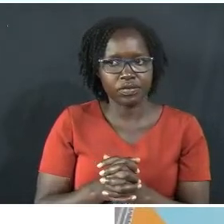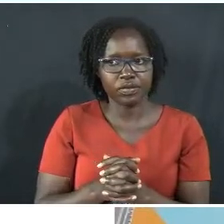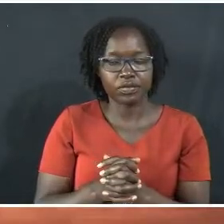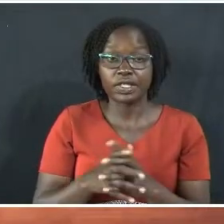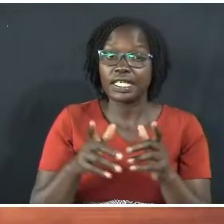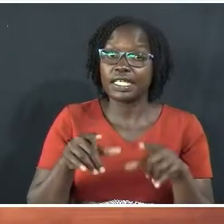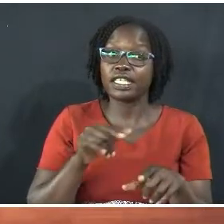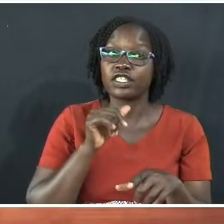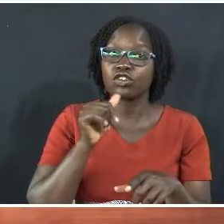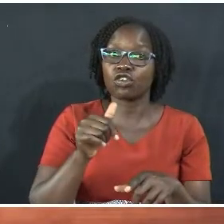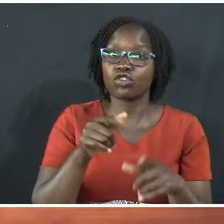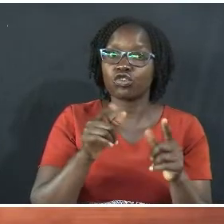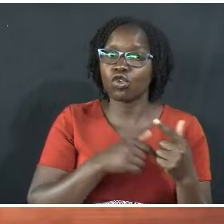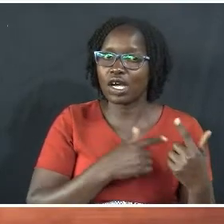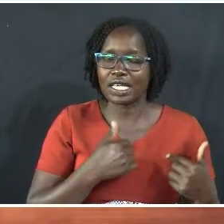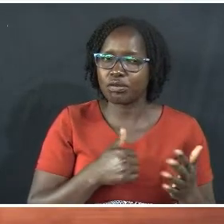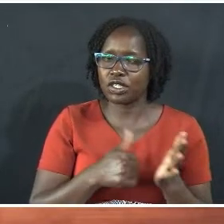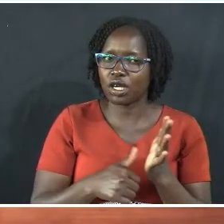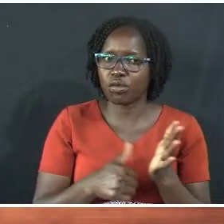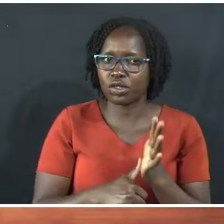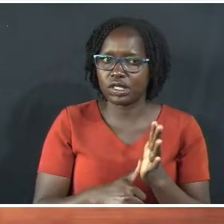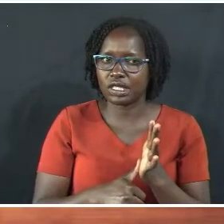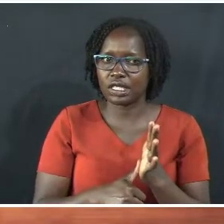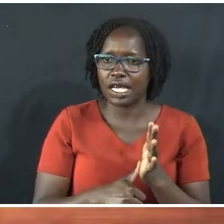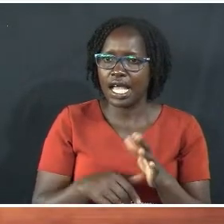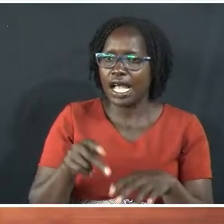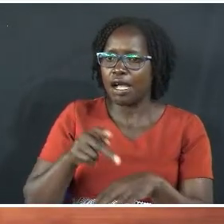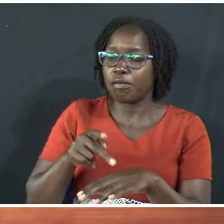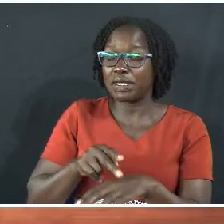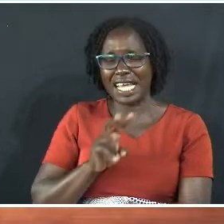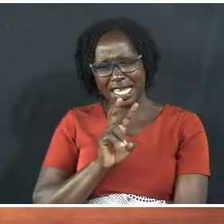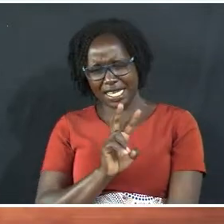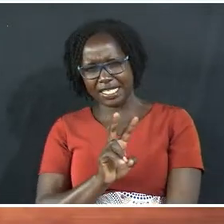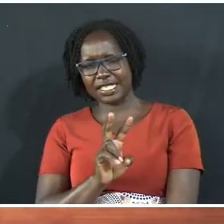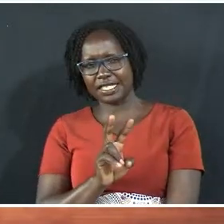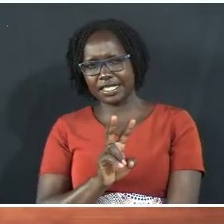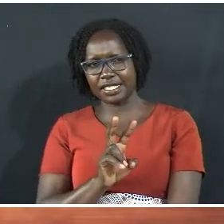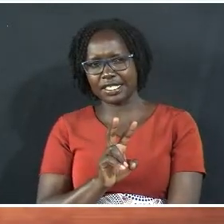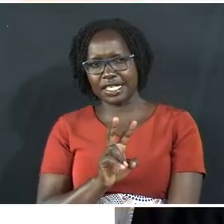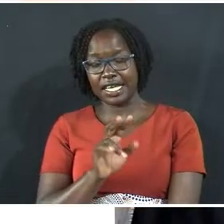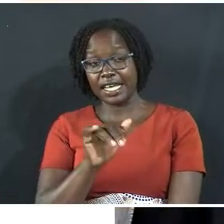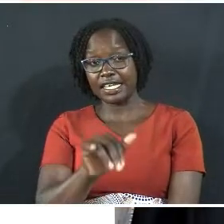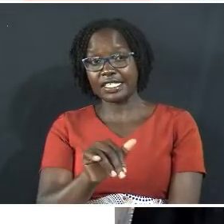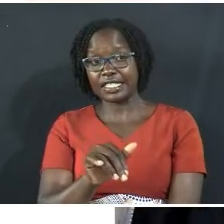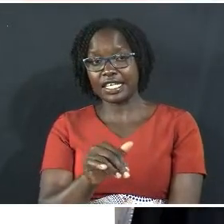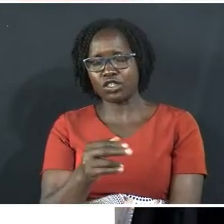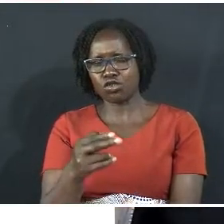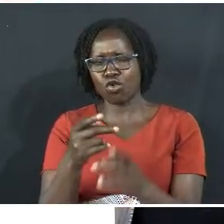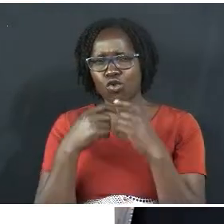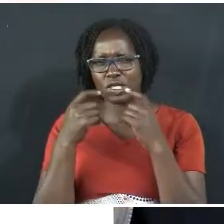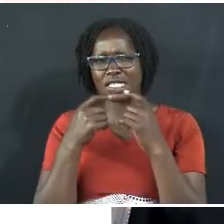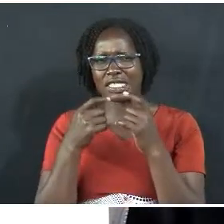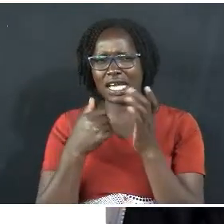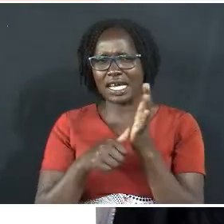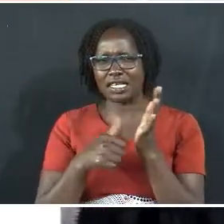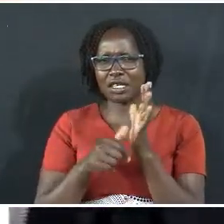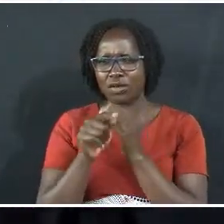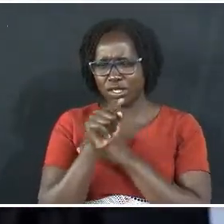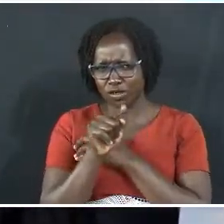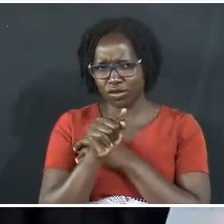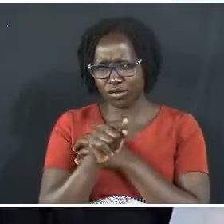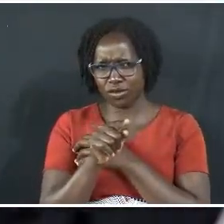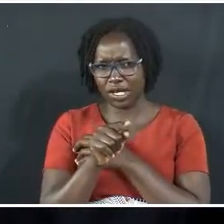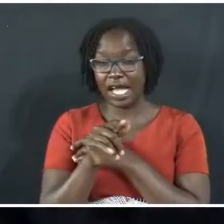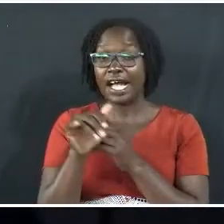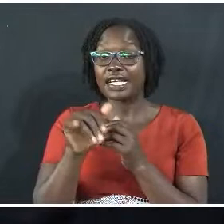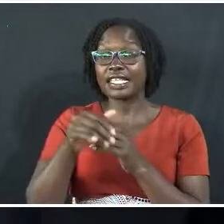"Let not your heart be troubled. Peter, I can see that your sins are troubling you.